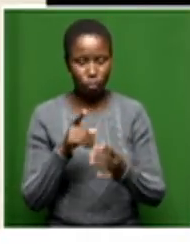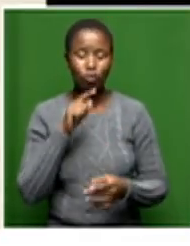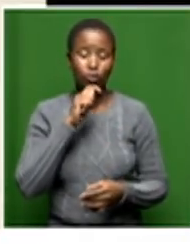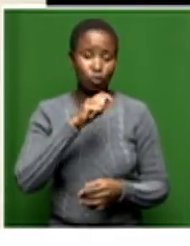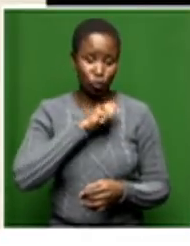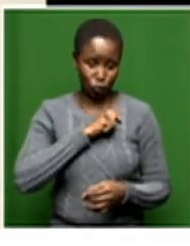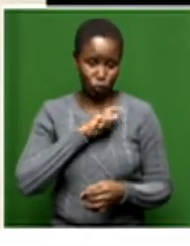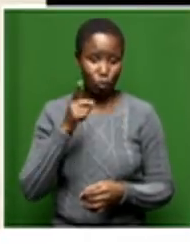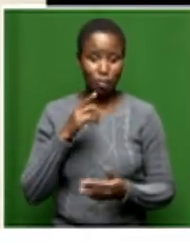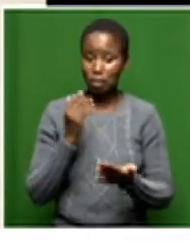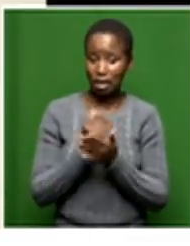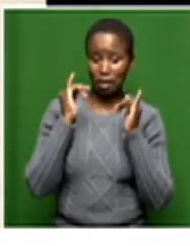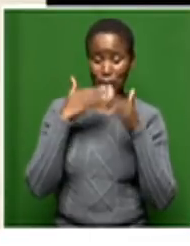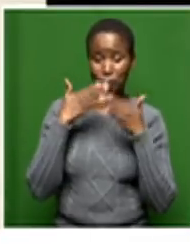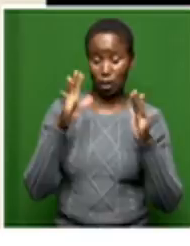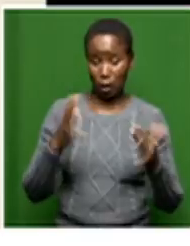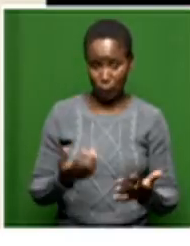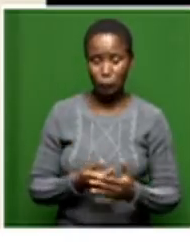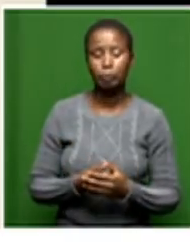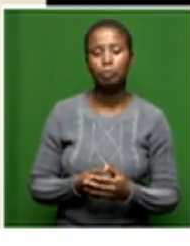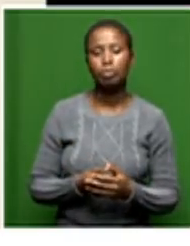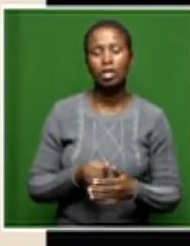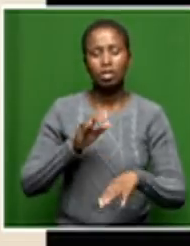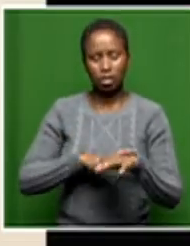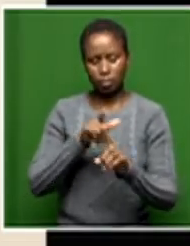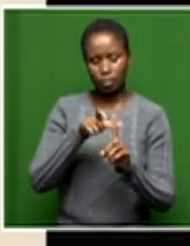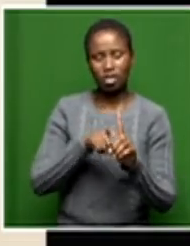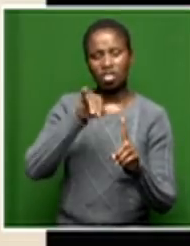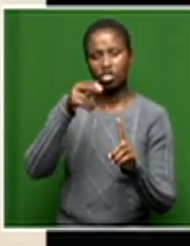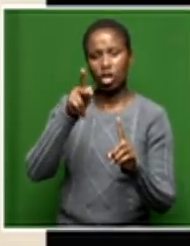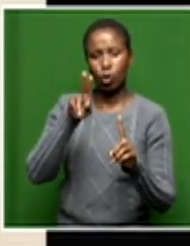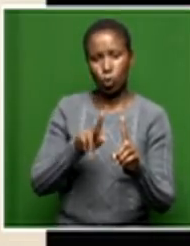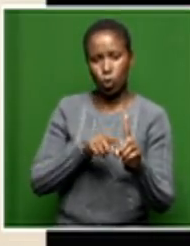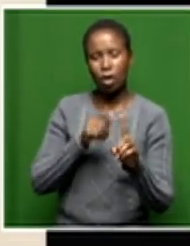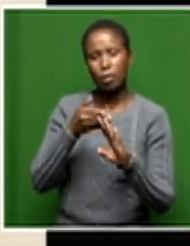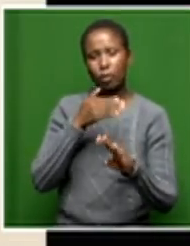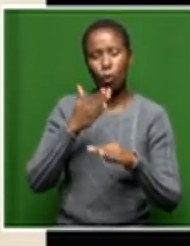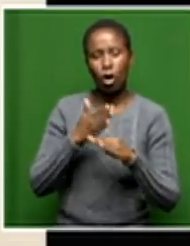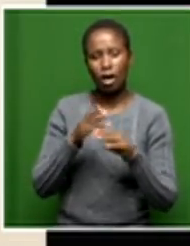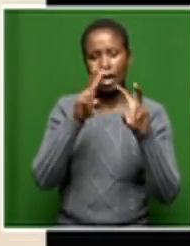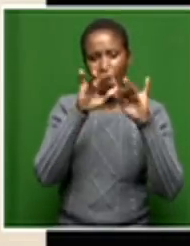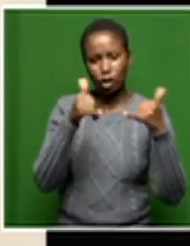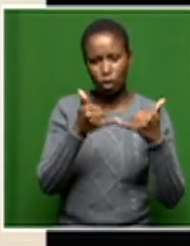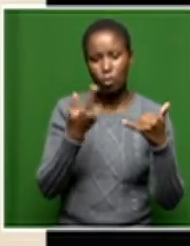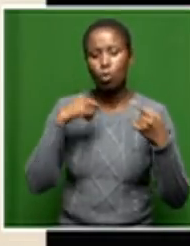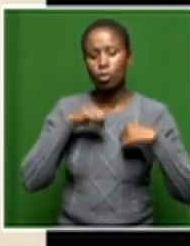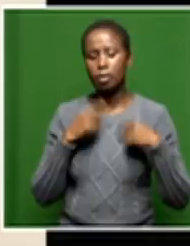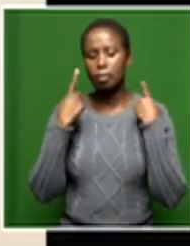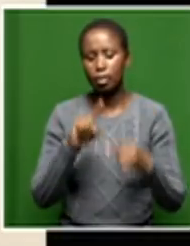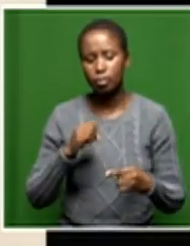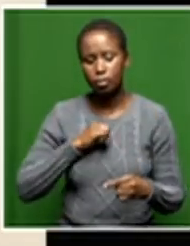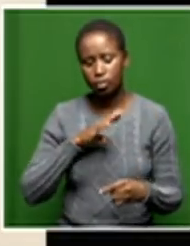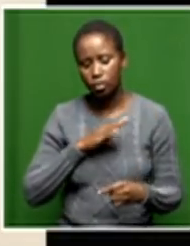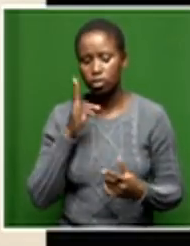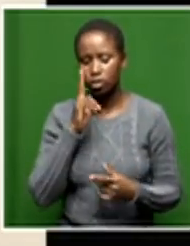as a parting shot. There was a time when Mr. Jabu Mabuza was still the chairperson of ESCOM. We went there to see the board. They snapped